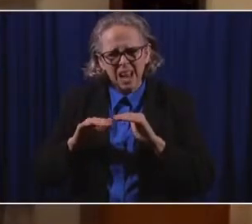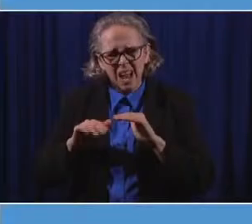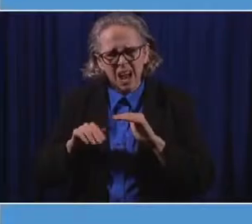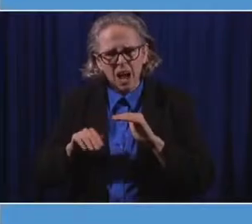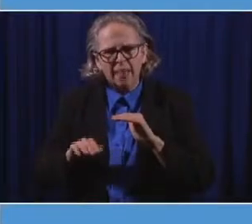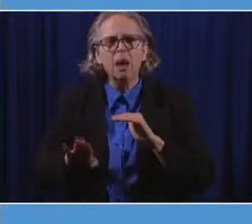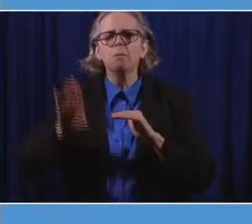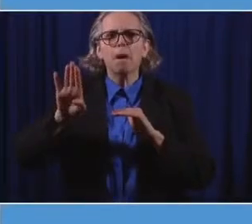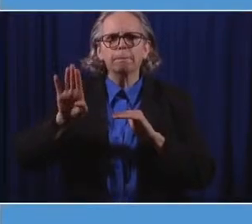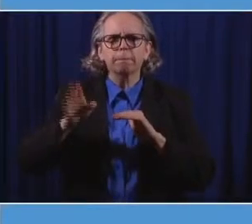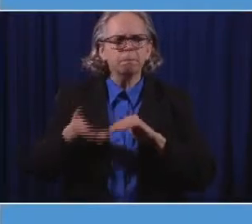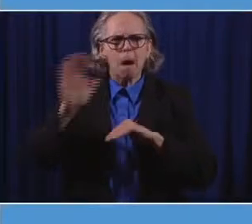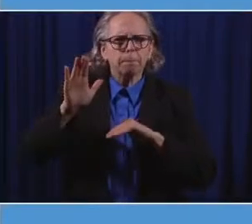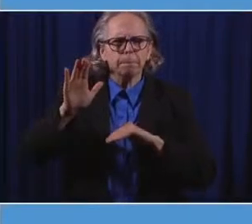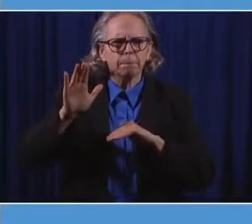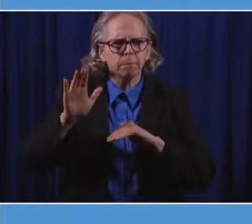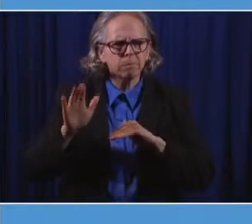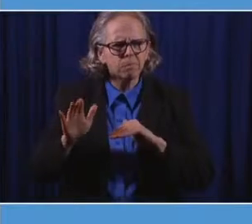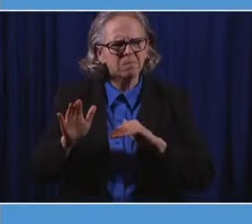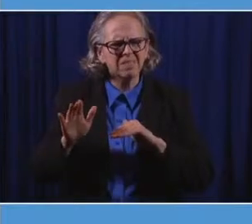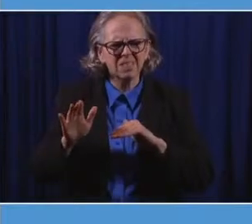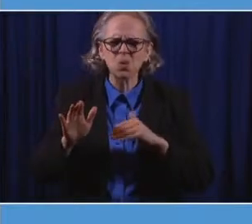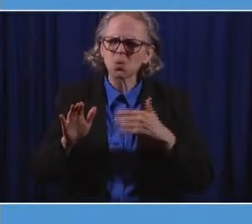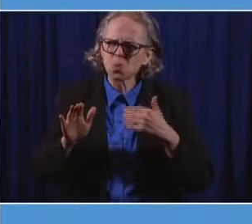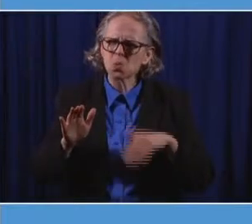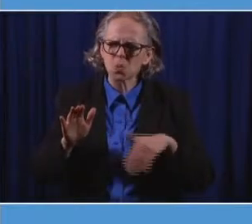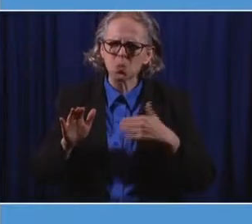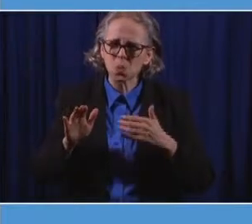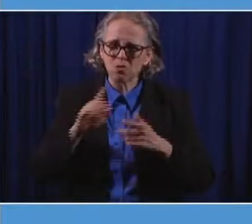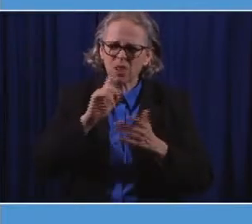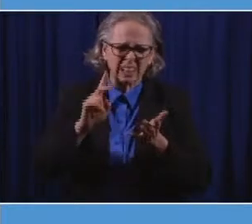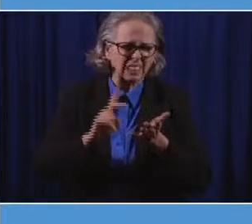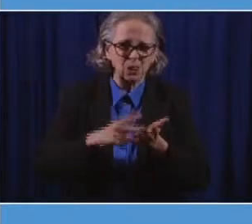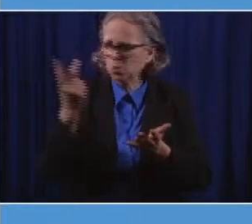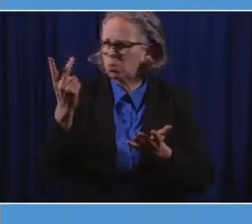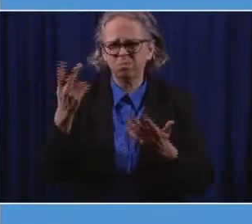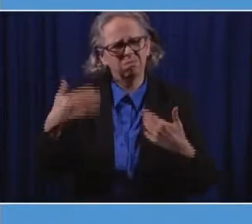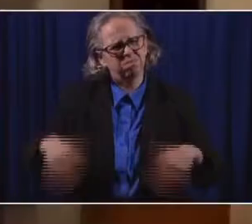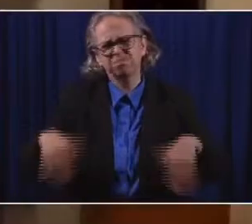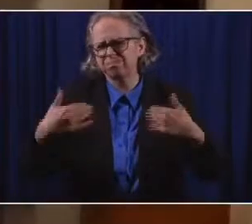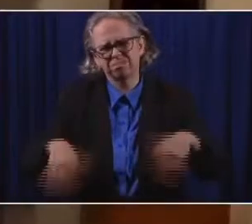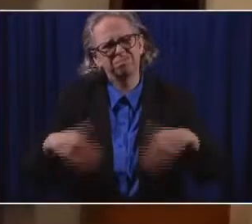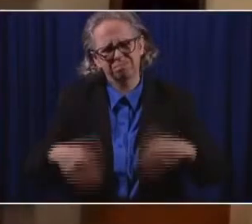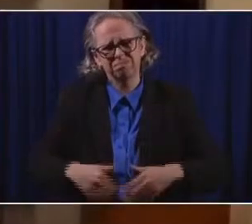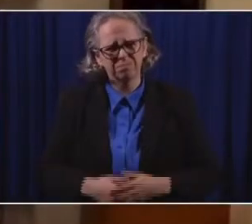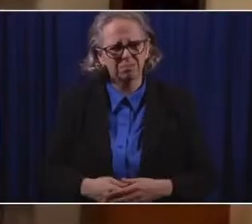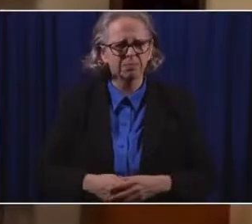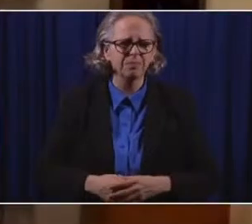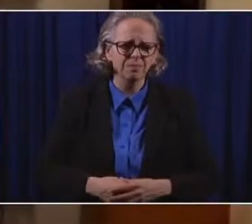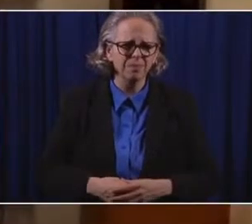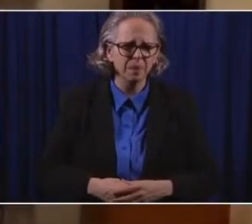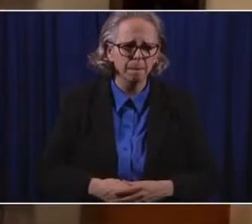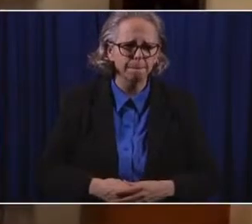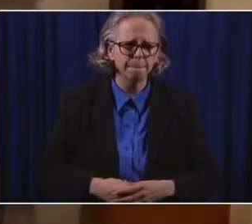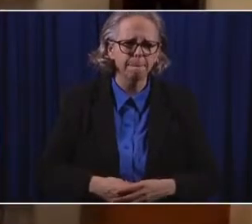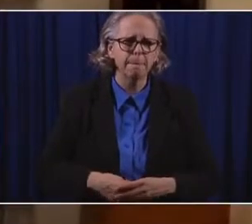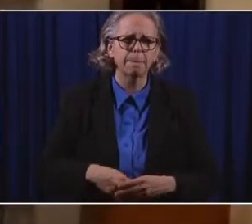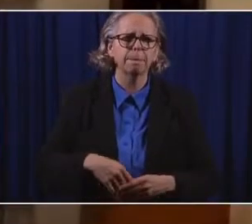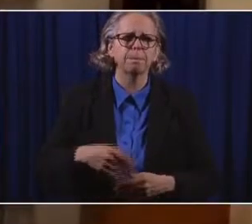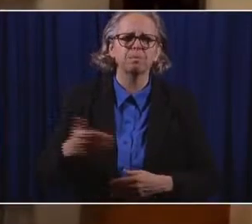So this is dramatically, as you can see, dramatically gone up. Let's look at our 88 counties now.